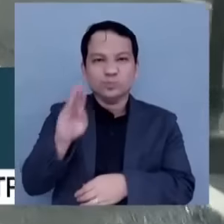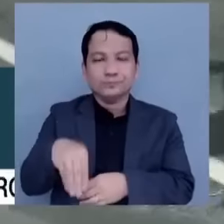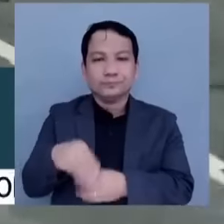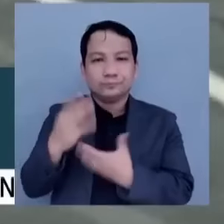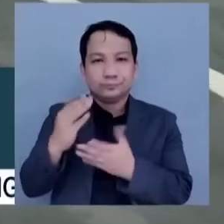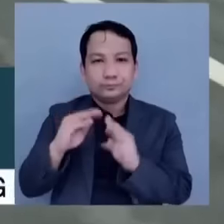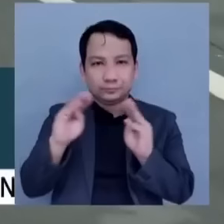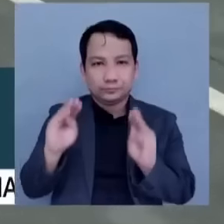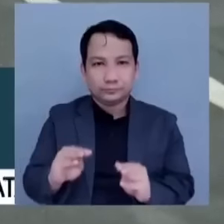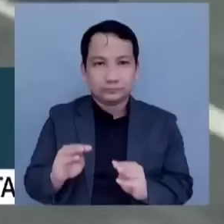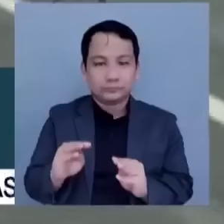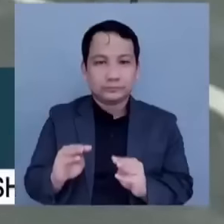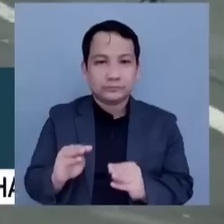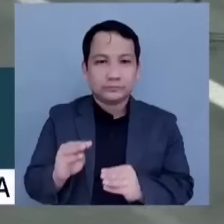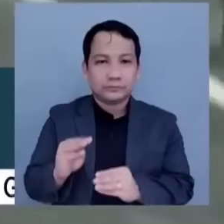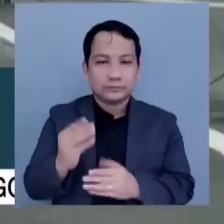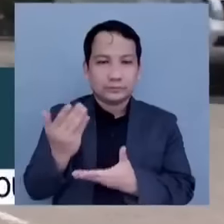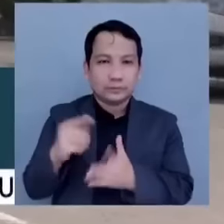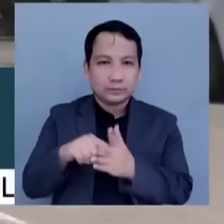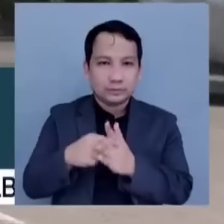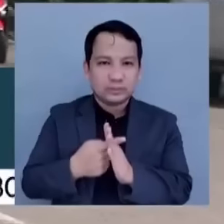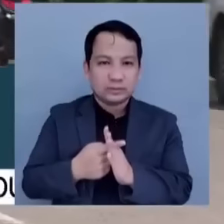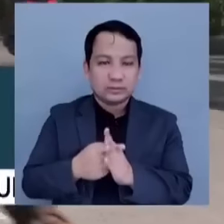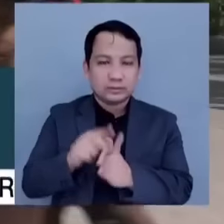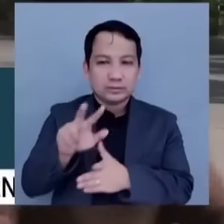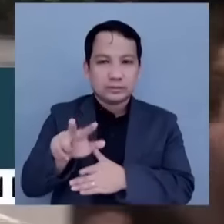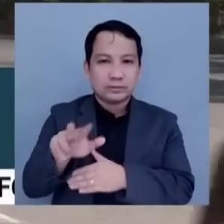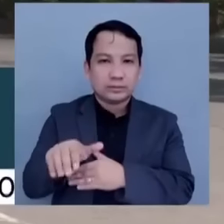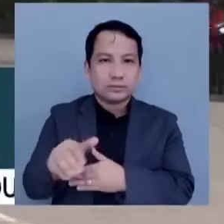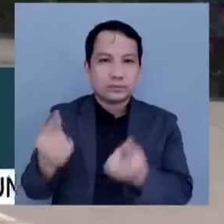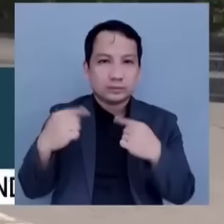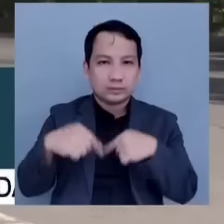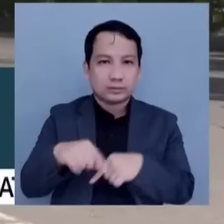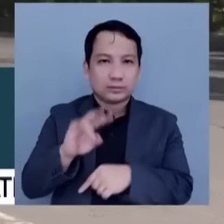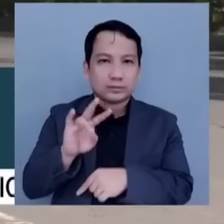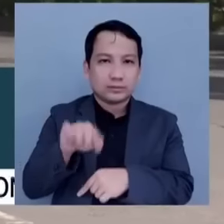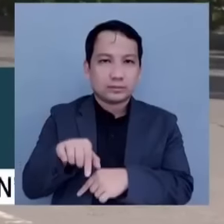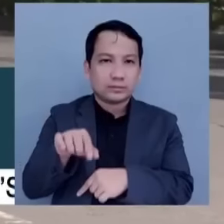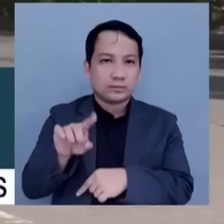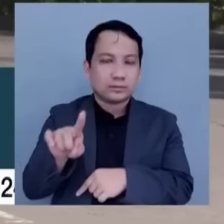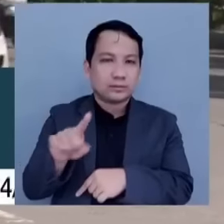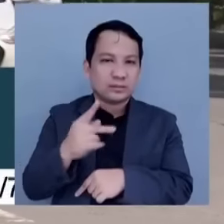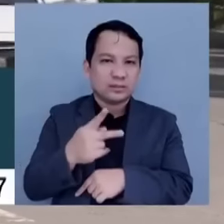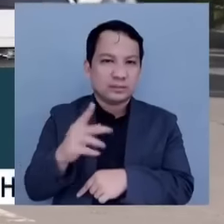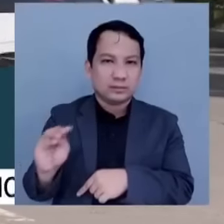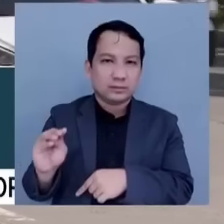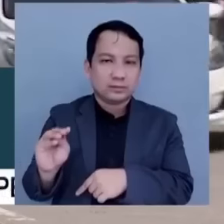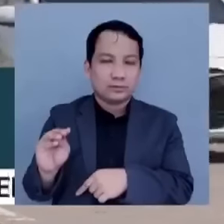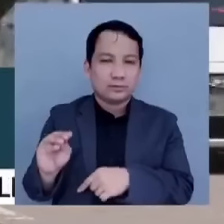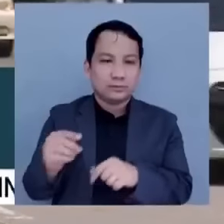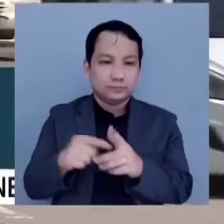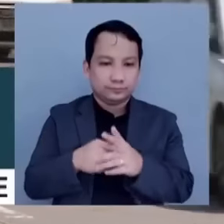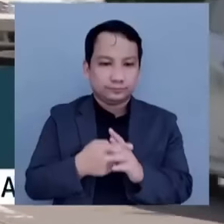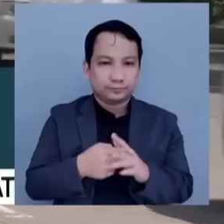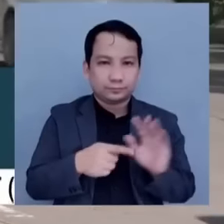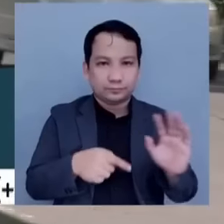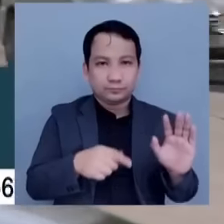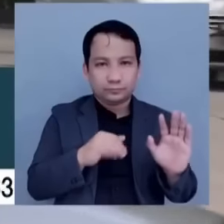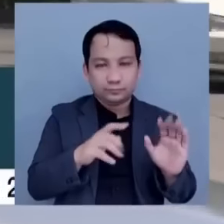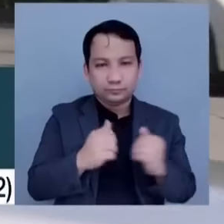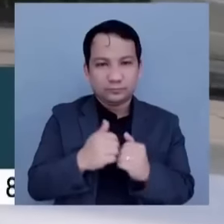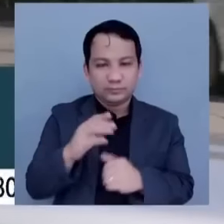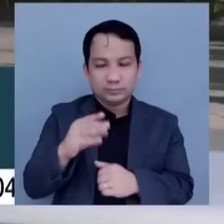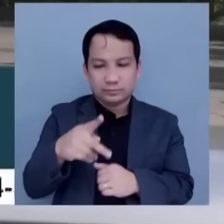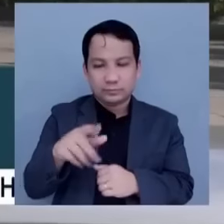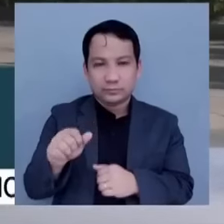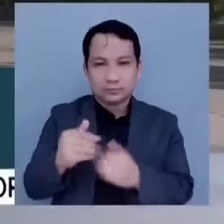said the parade, which will begin at 3 p.m., will cover 7.7 kilometers. It will start at the Aliu Theater in Pasay and will